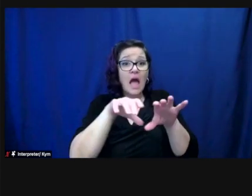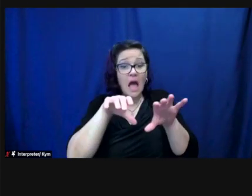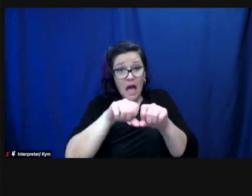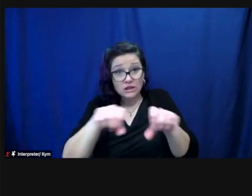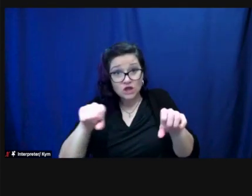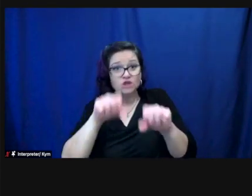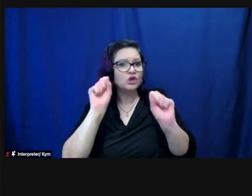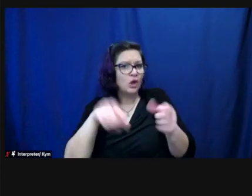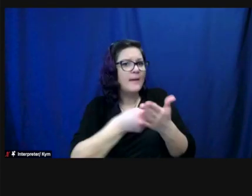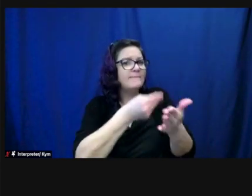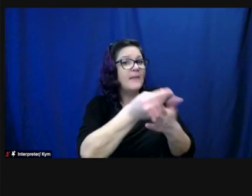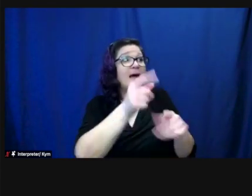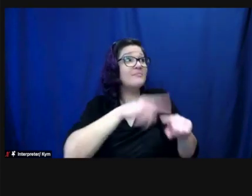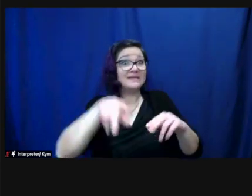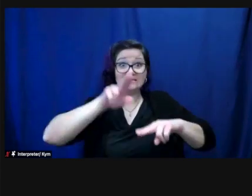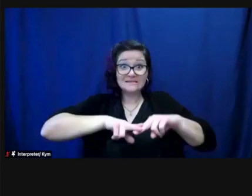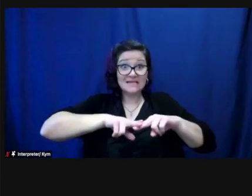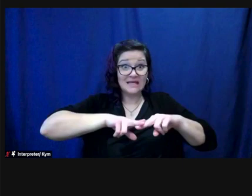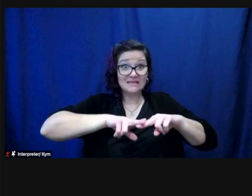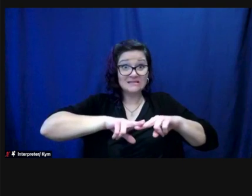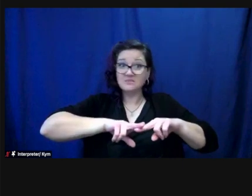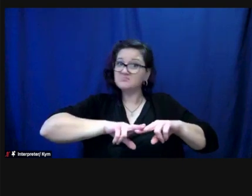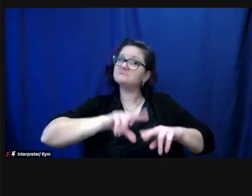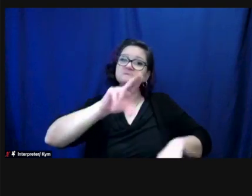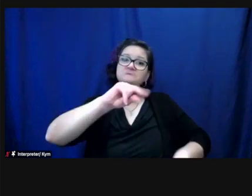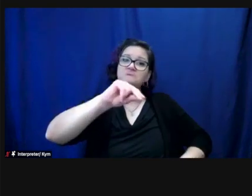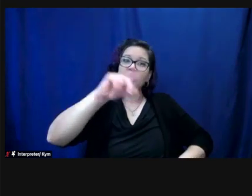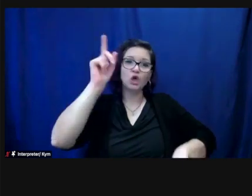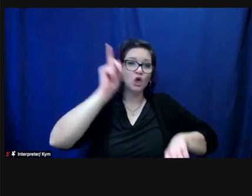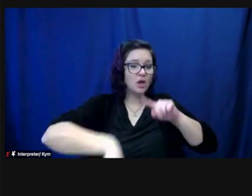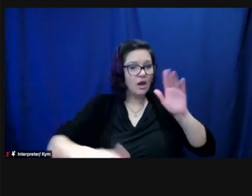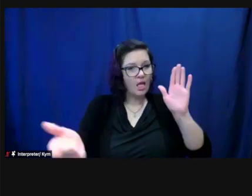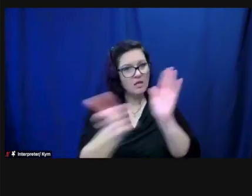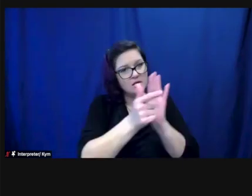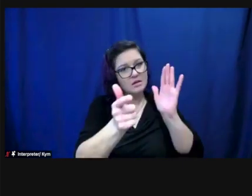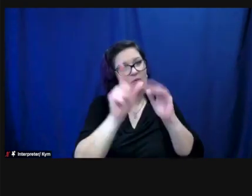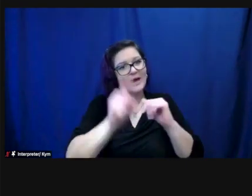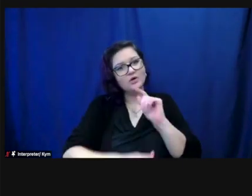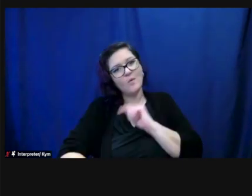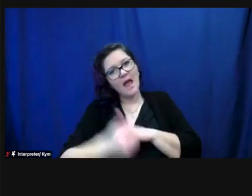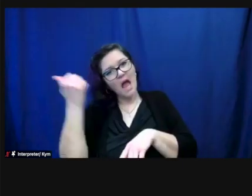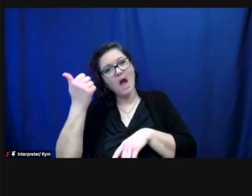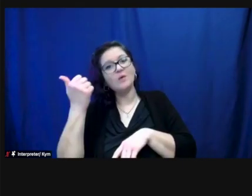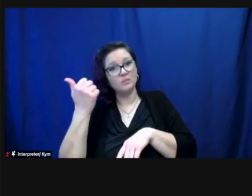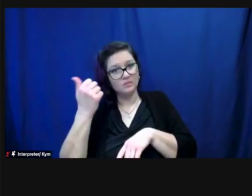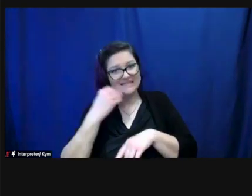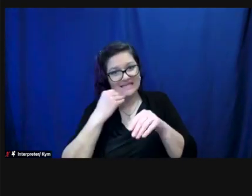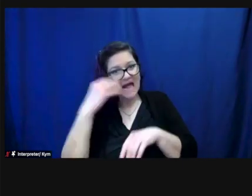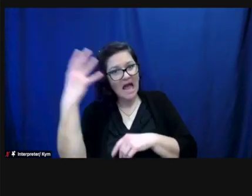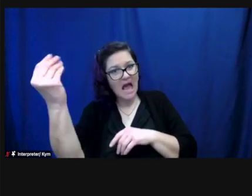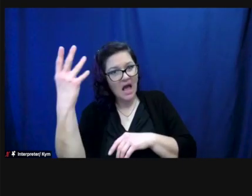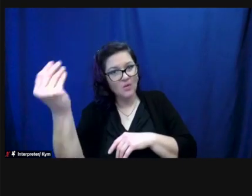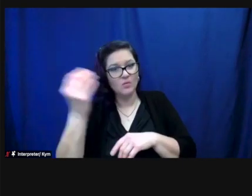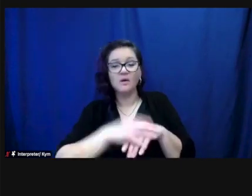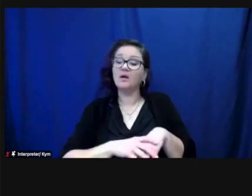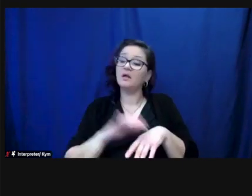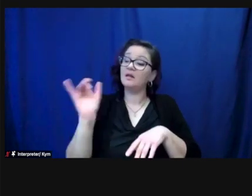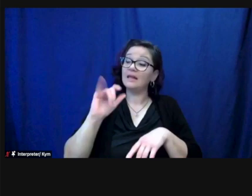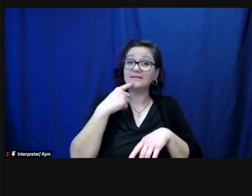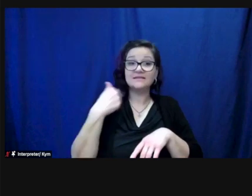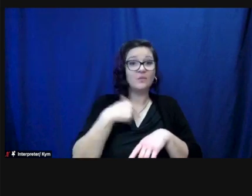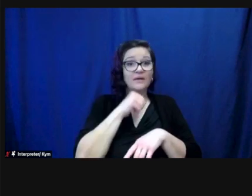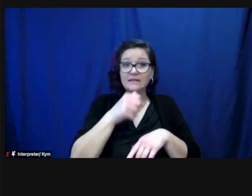we could not sit at the counter. We had to go out the door and to eat it. As I said, we didn't live in the